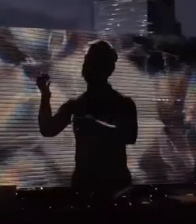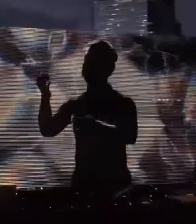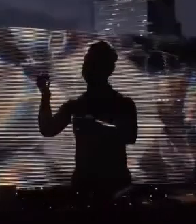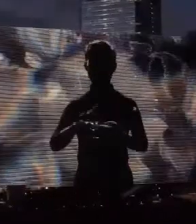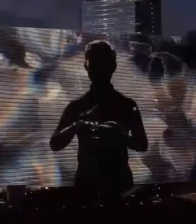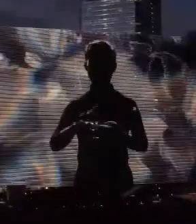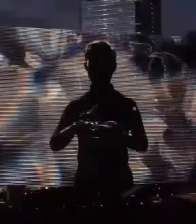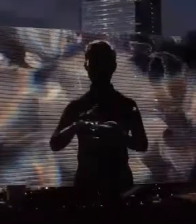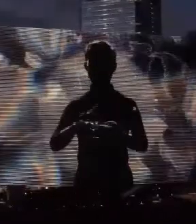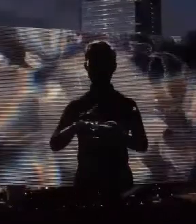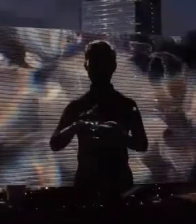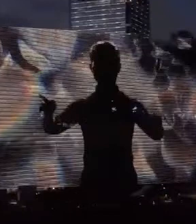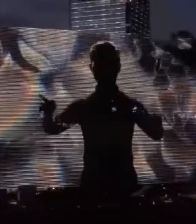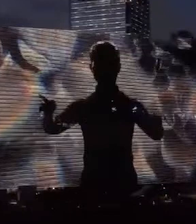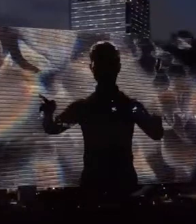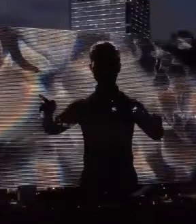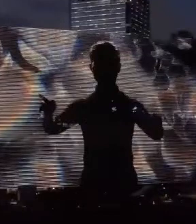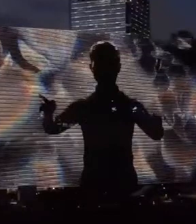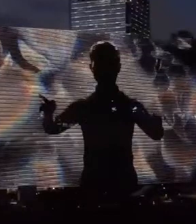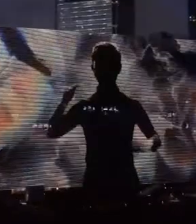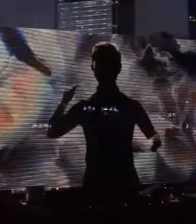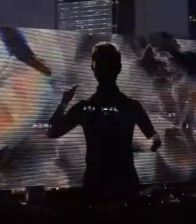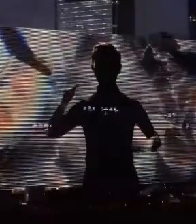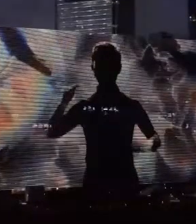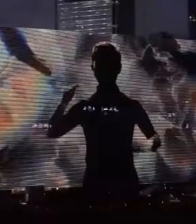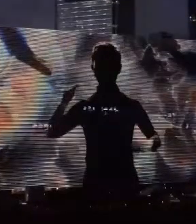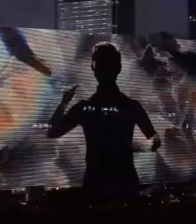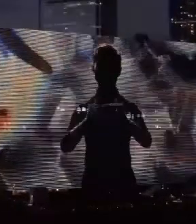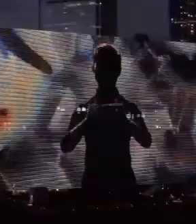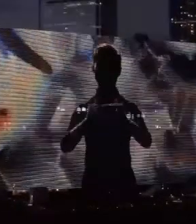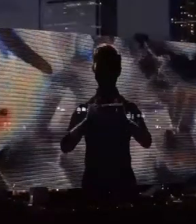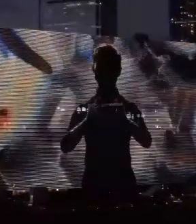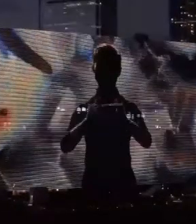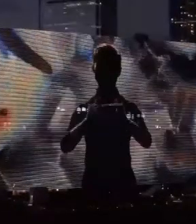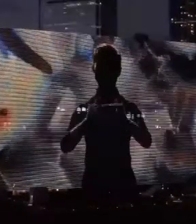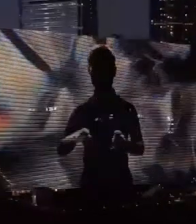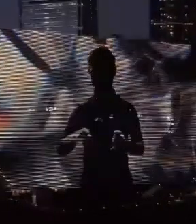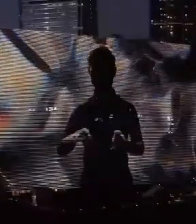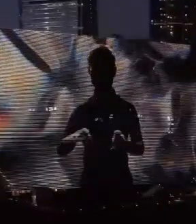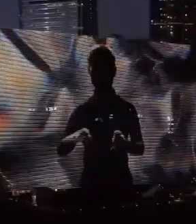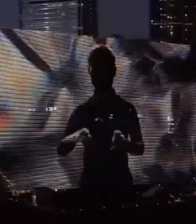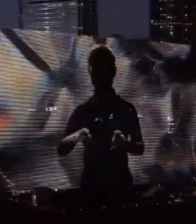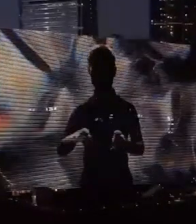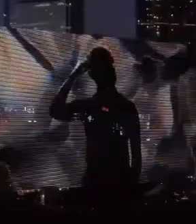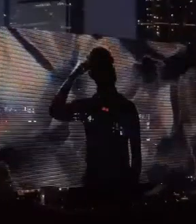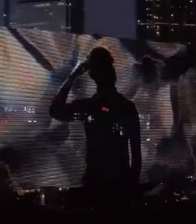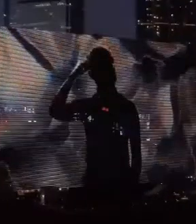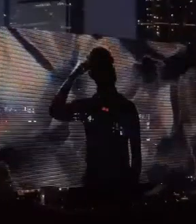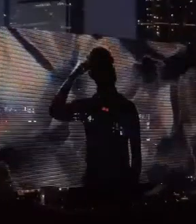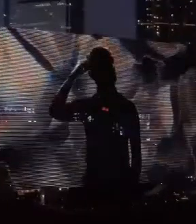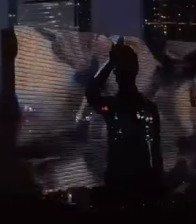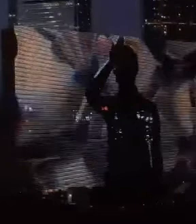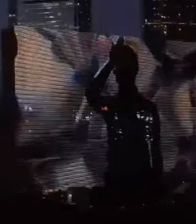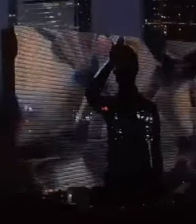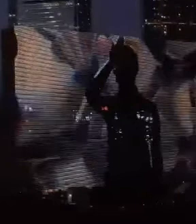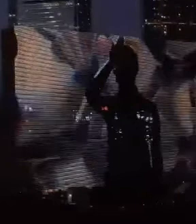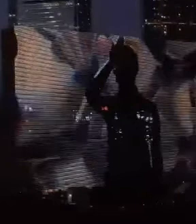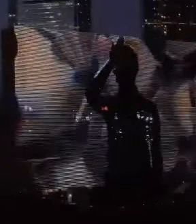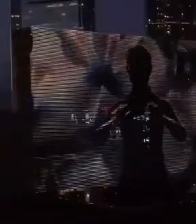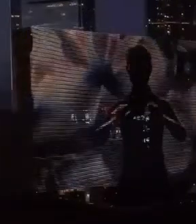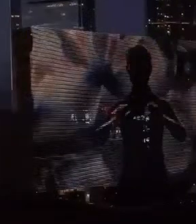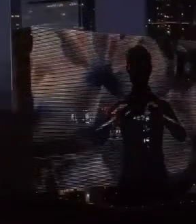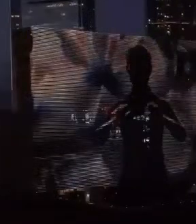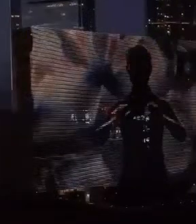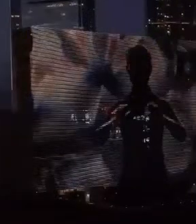artistic creation. But she also, in her day job, or when she was having to work for a living, when being an artist